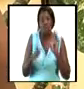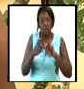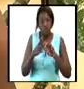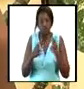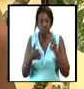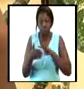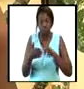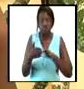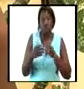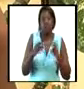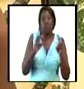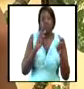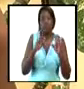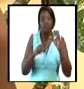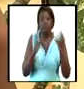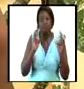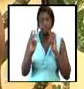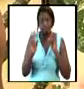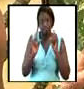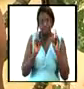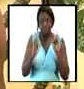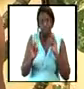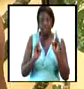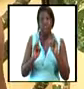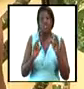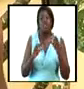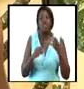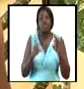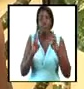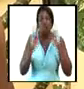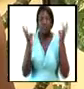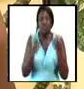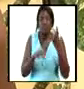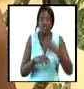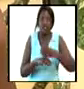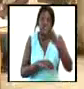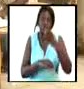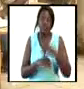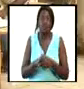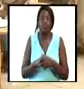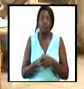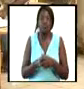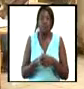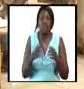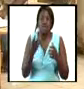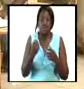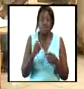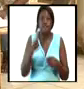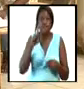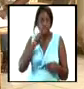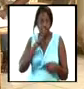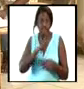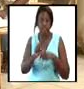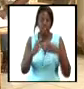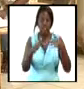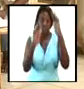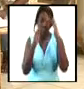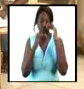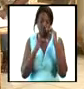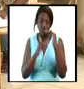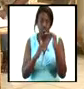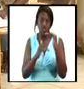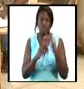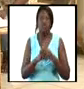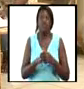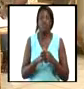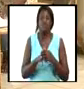it? Sure. Now, other parts of the piece of writing are the introduction just after the title and